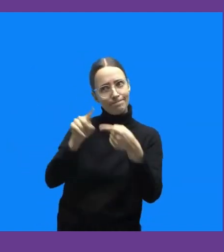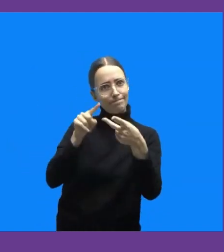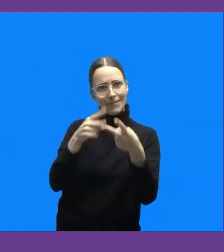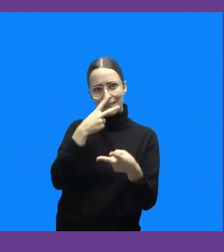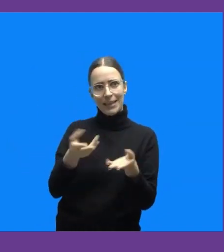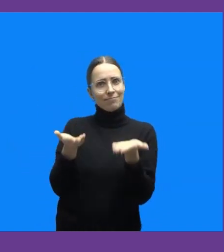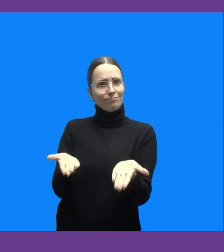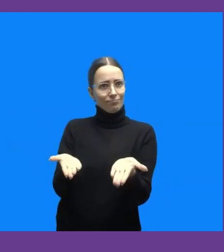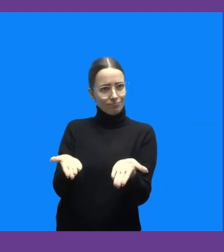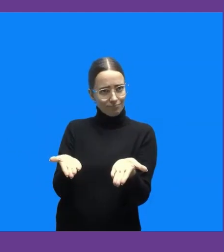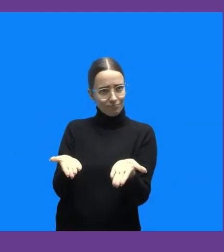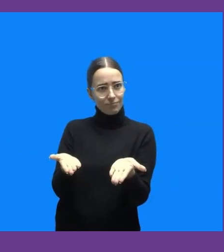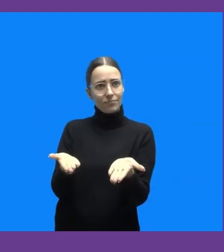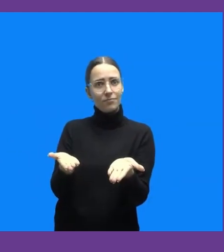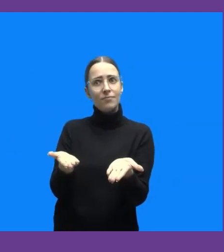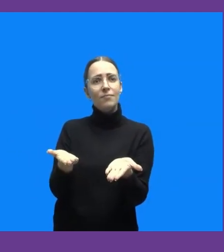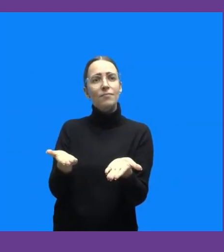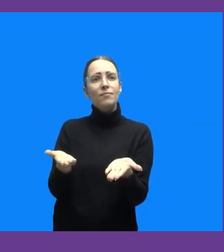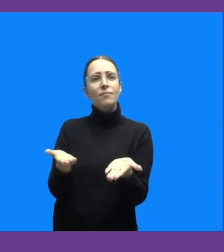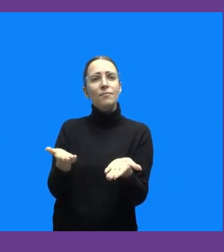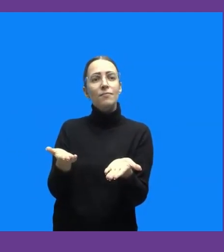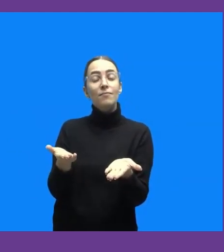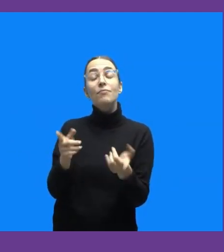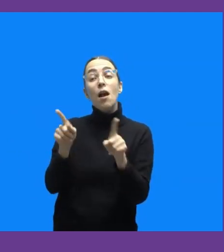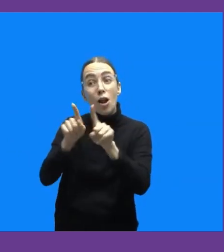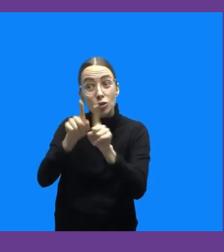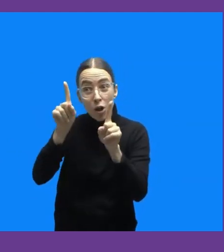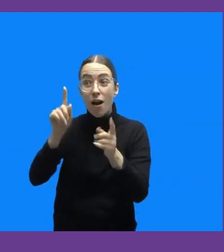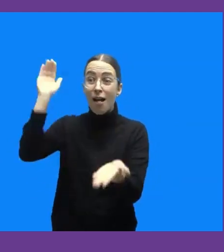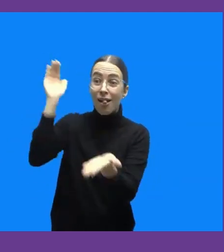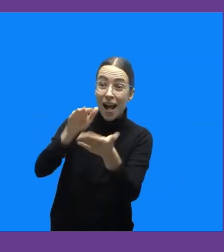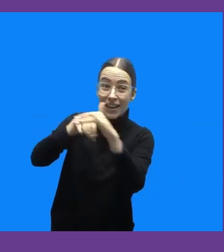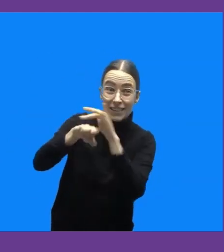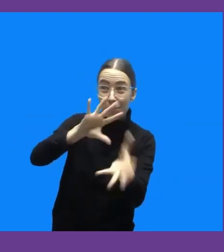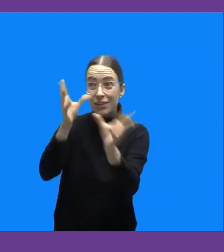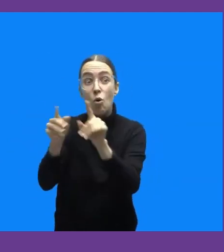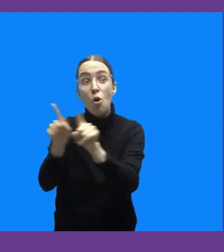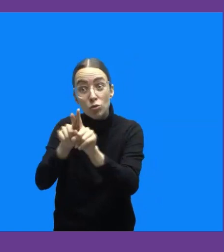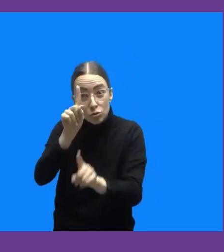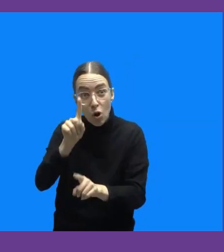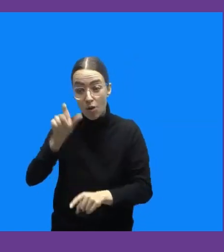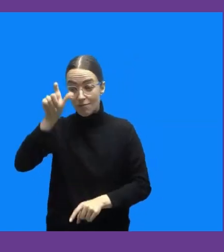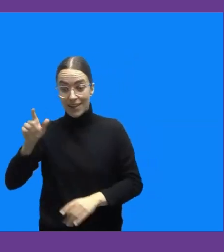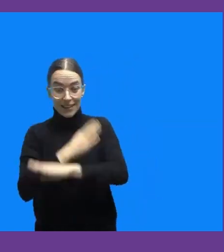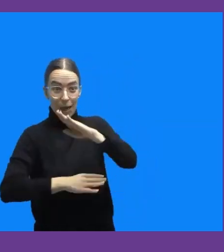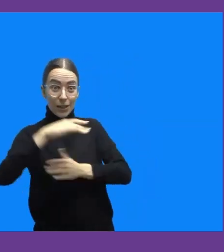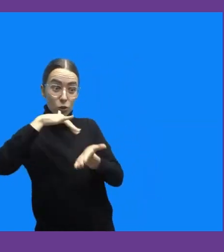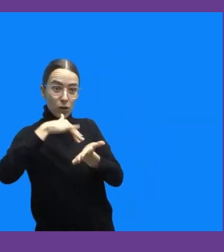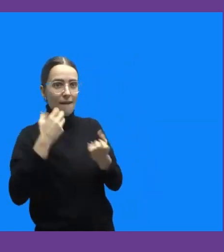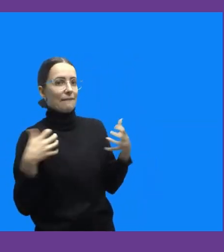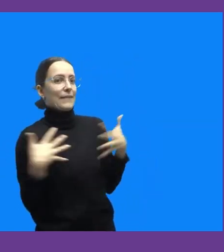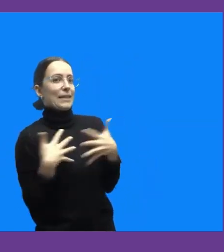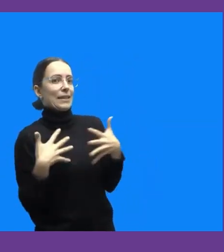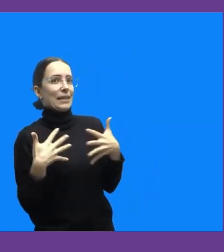really fear and uncertainty what we face. And so based on that, and knowing that